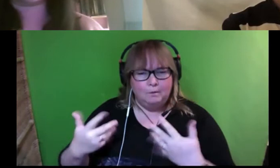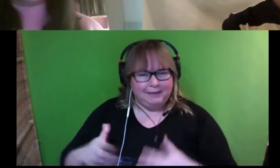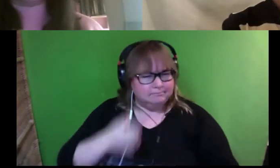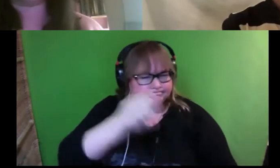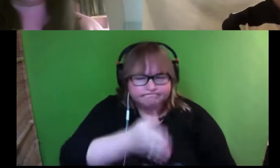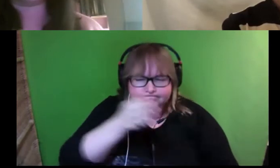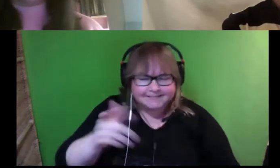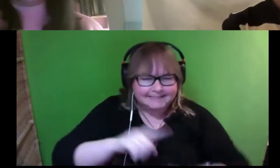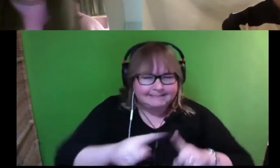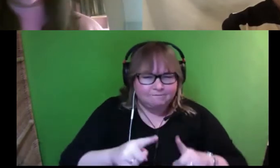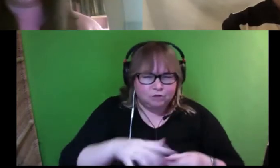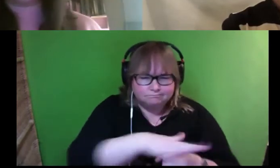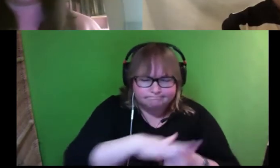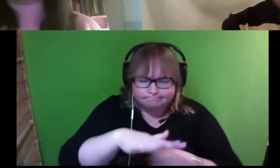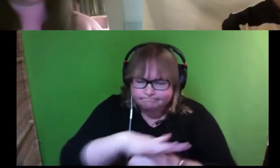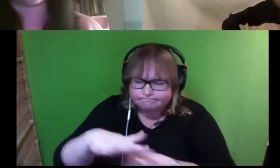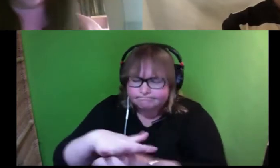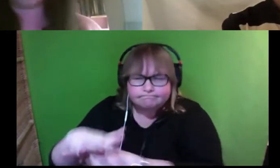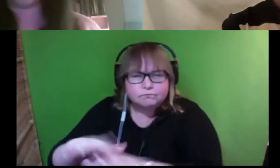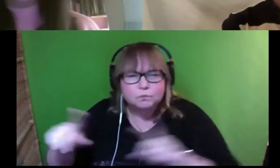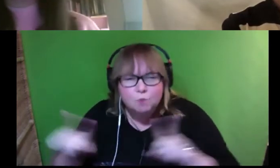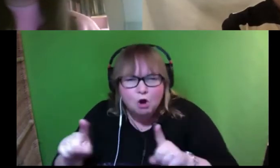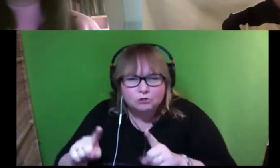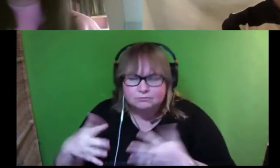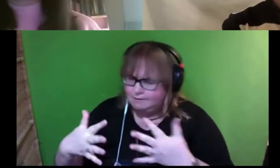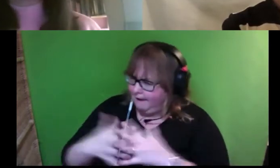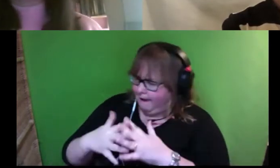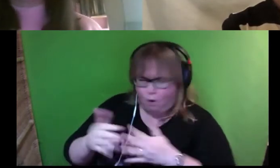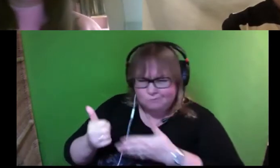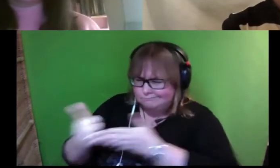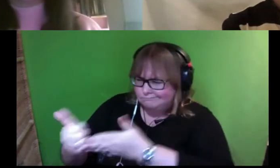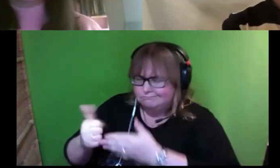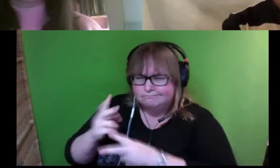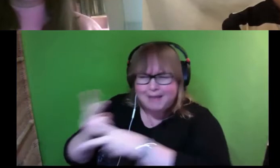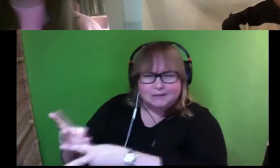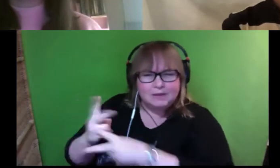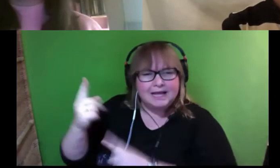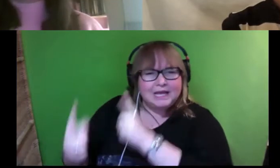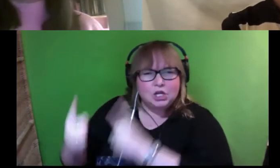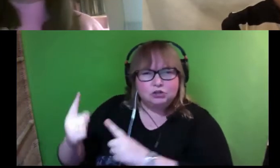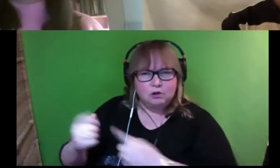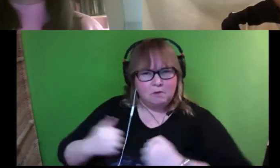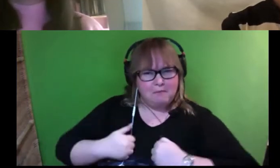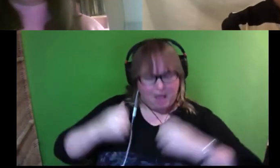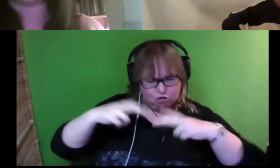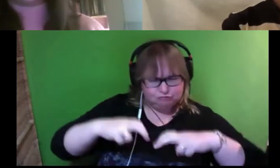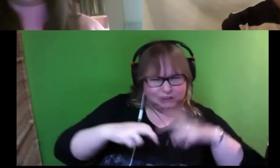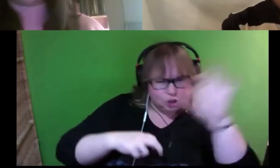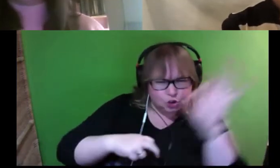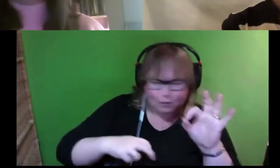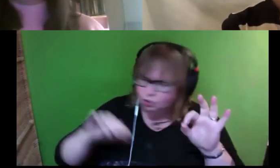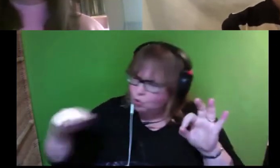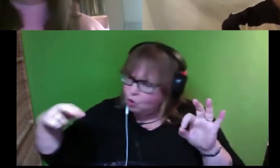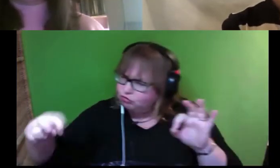also with each other, and how we've mentored each other, but also our separate research questions, particularly thinking